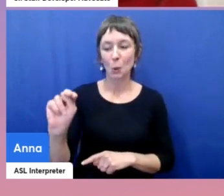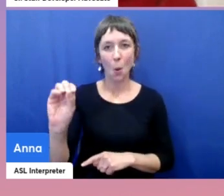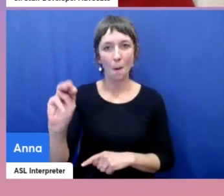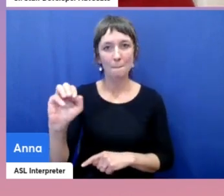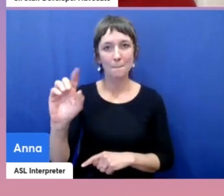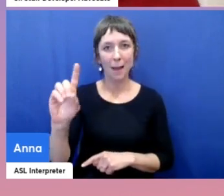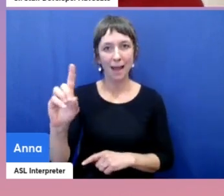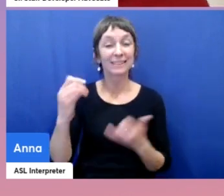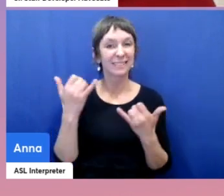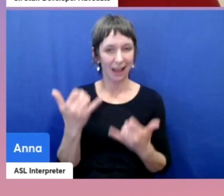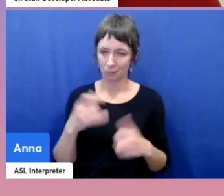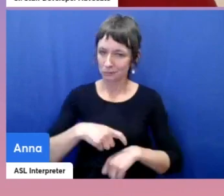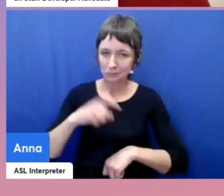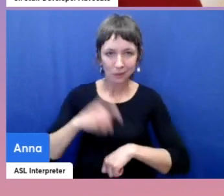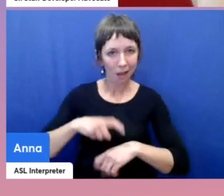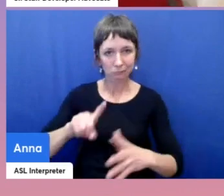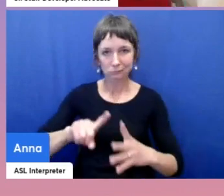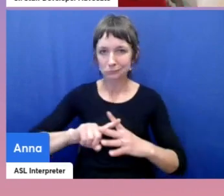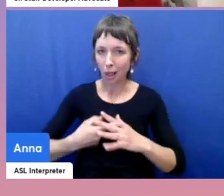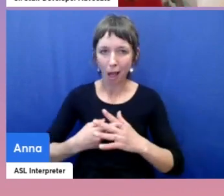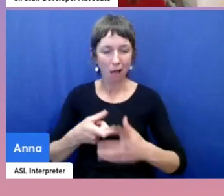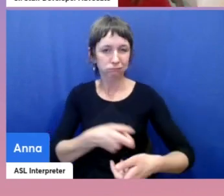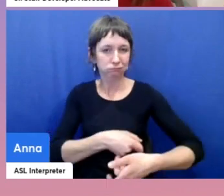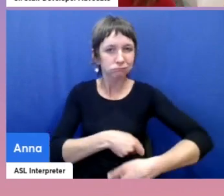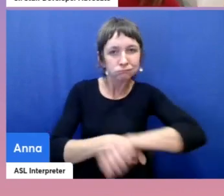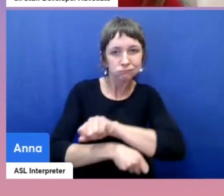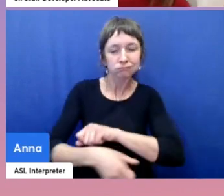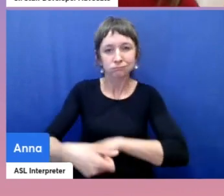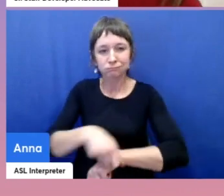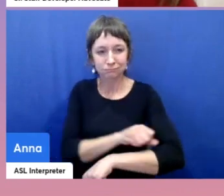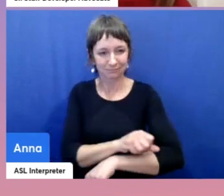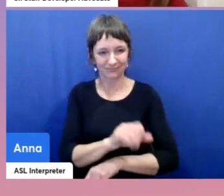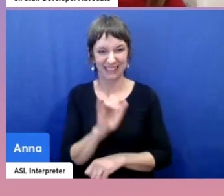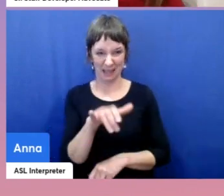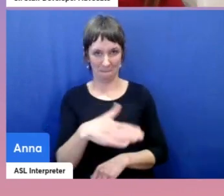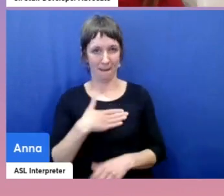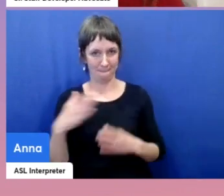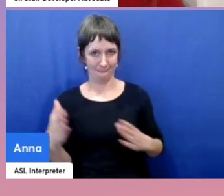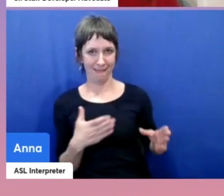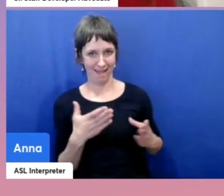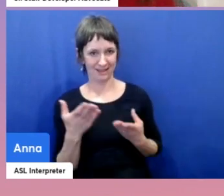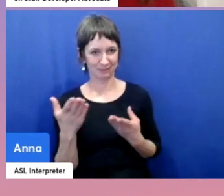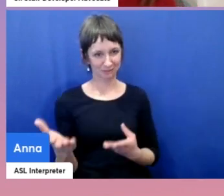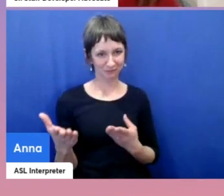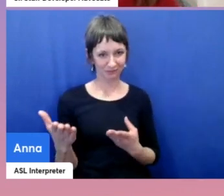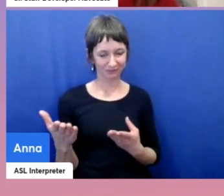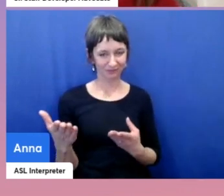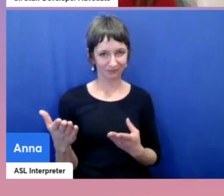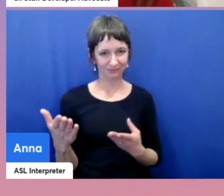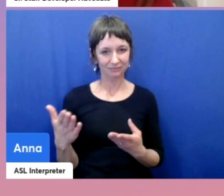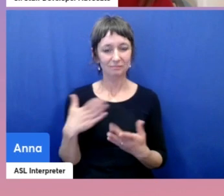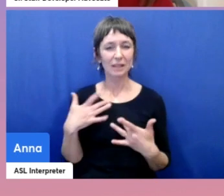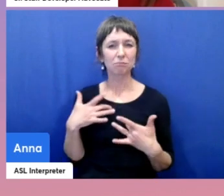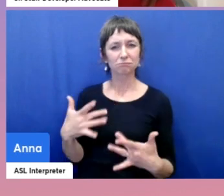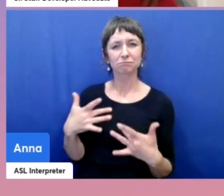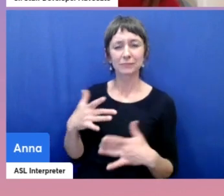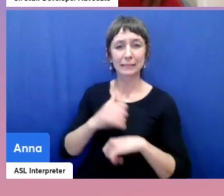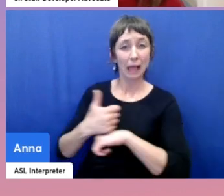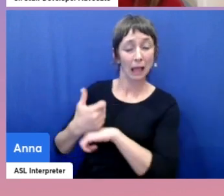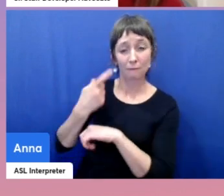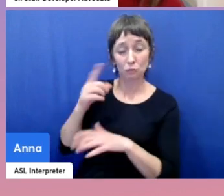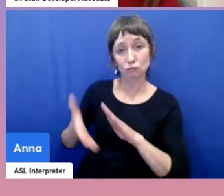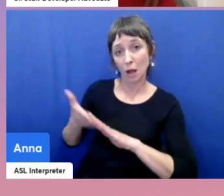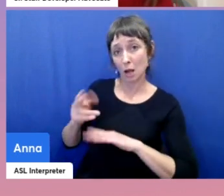into action. So here's my plan. My go-to setup for running Nomad on my